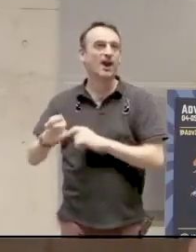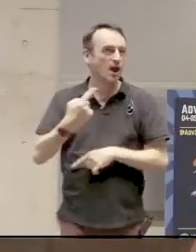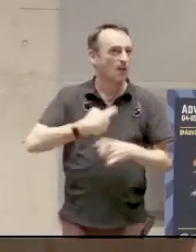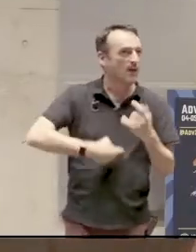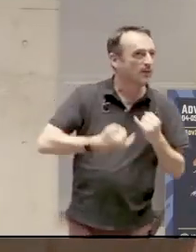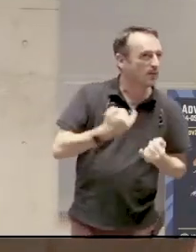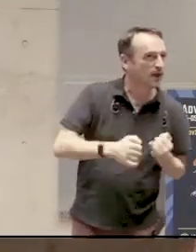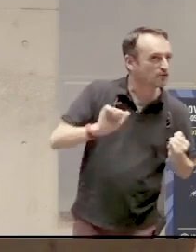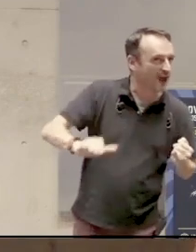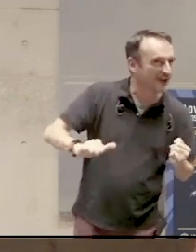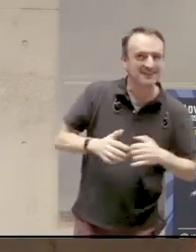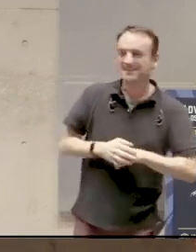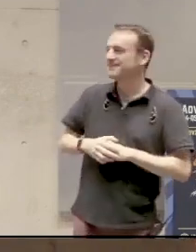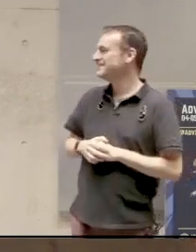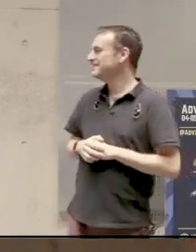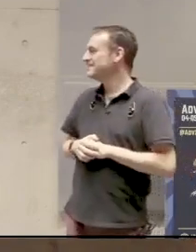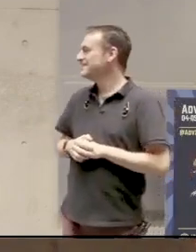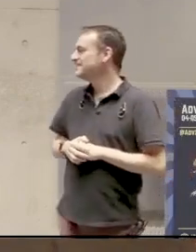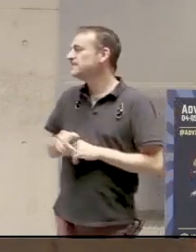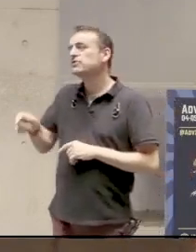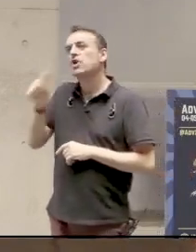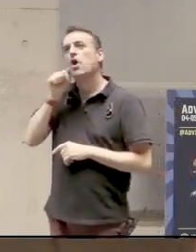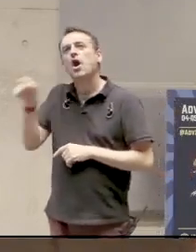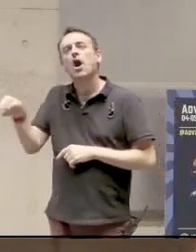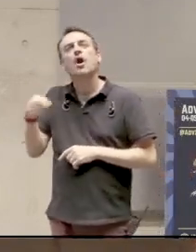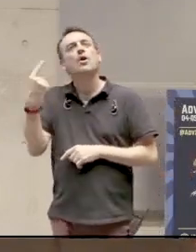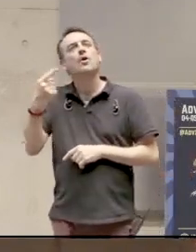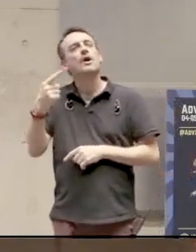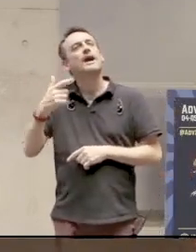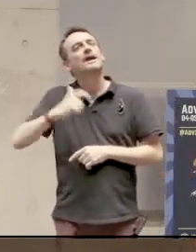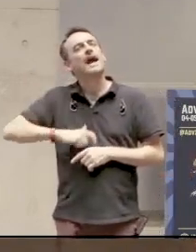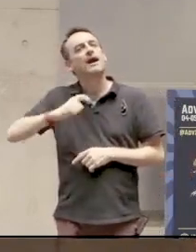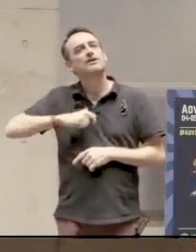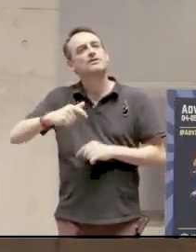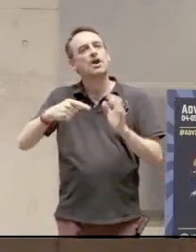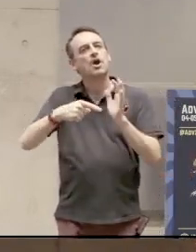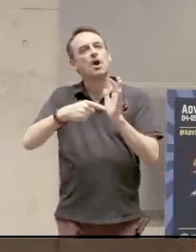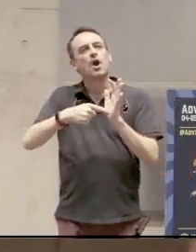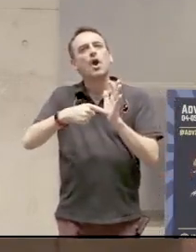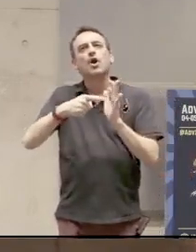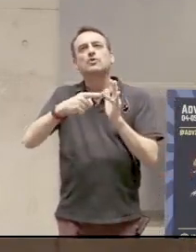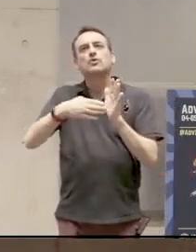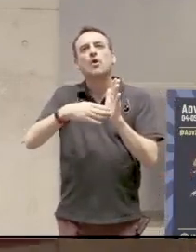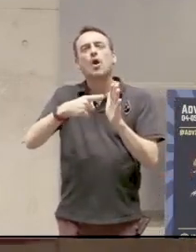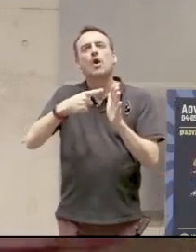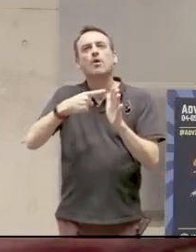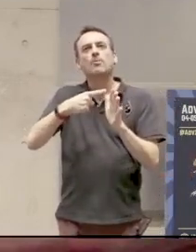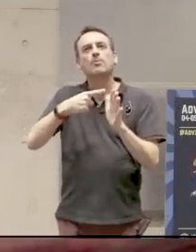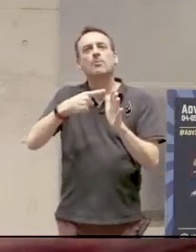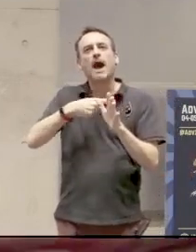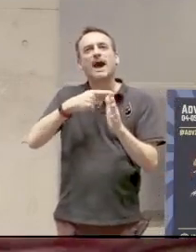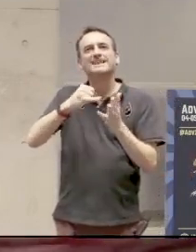You might know Sam as Thomasina Bateman from Hobbs Barrow.